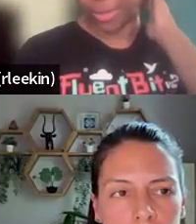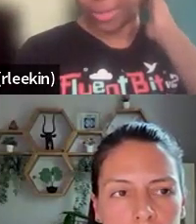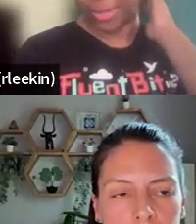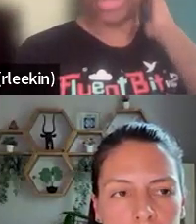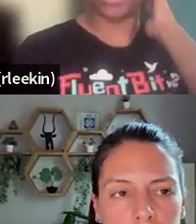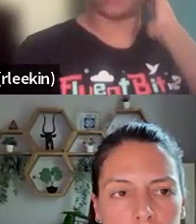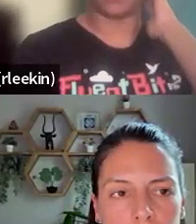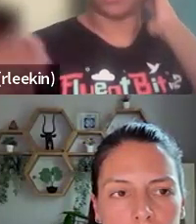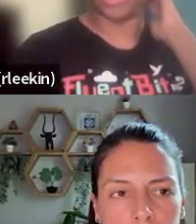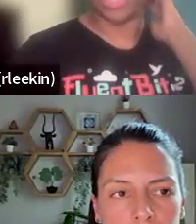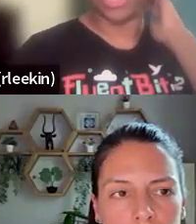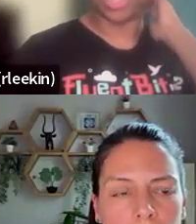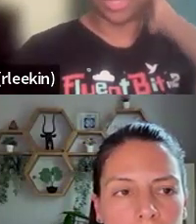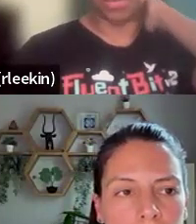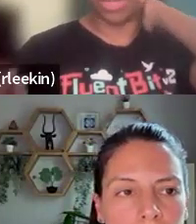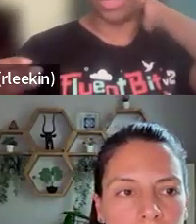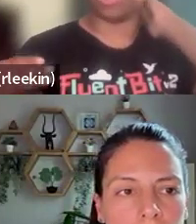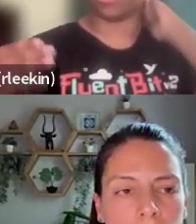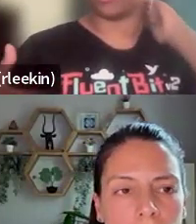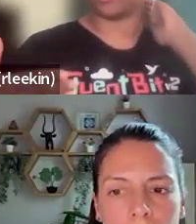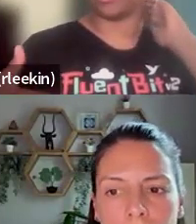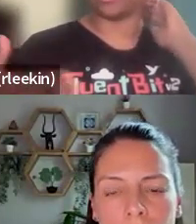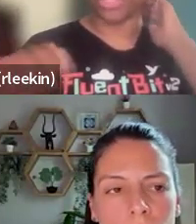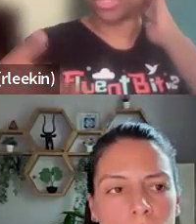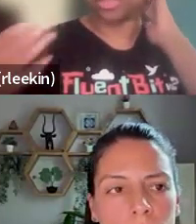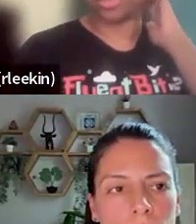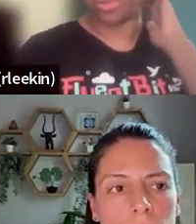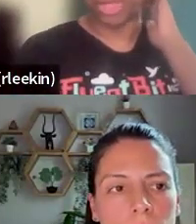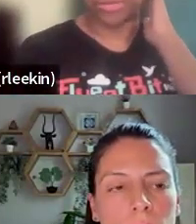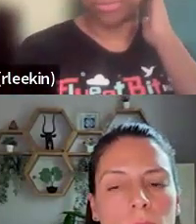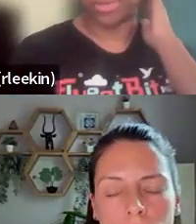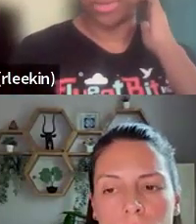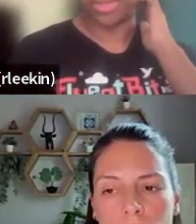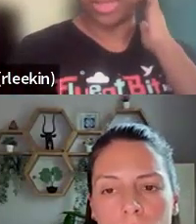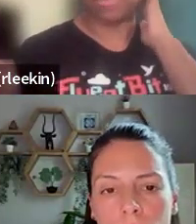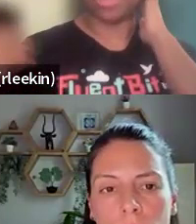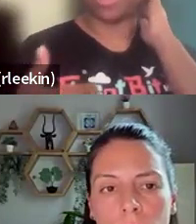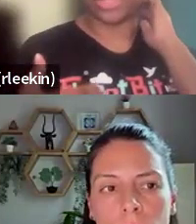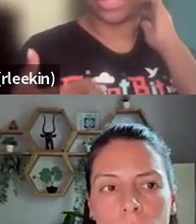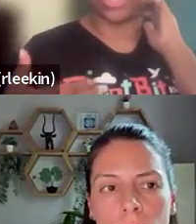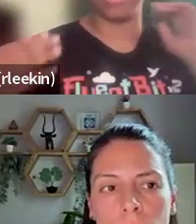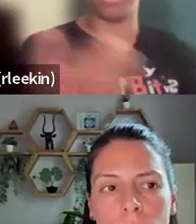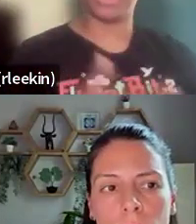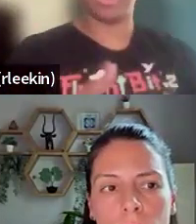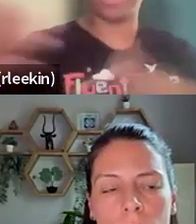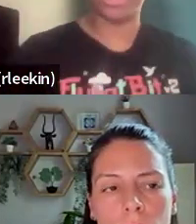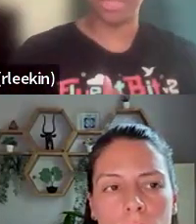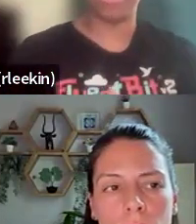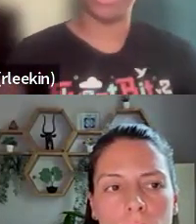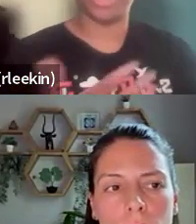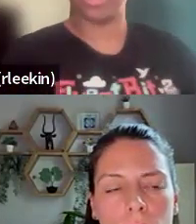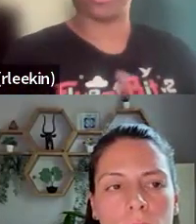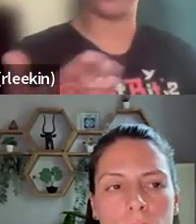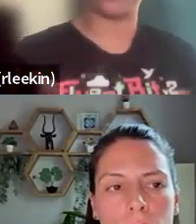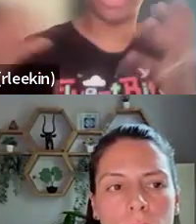of negative, like we're complaining. I kind of want to say if we turn these things into actionable items, I rather like say, instead of saying make it a